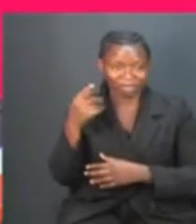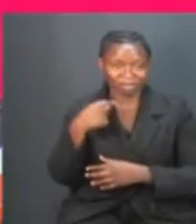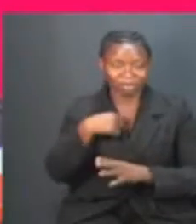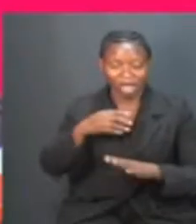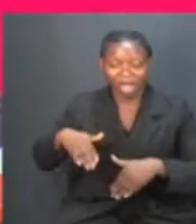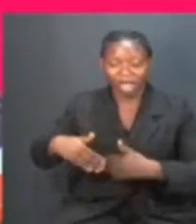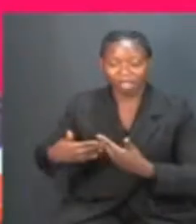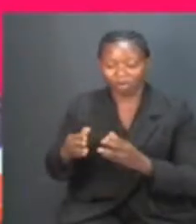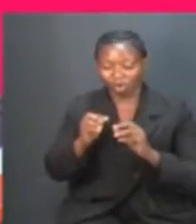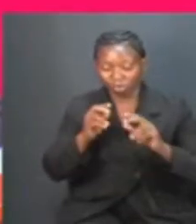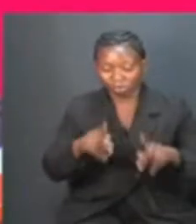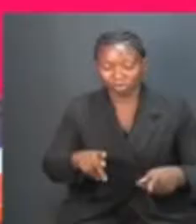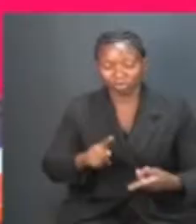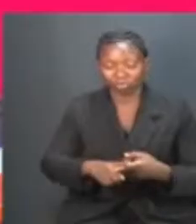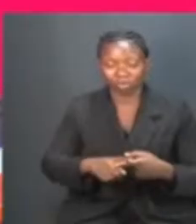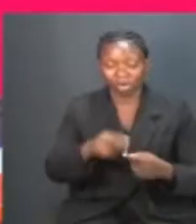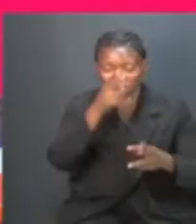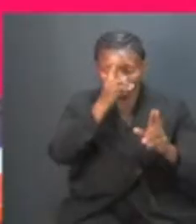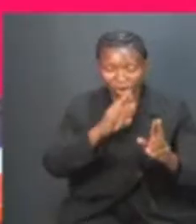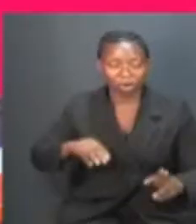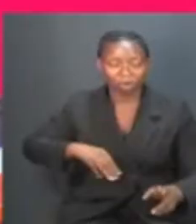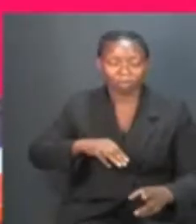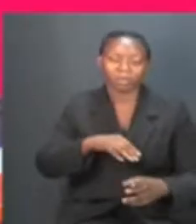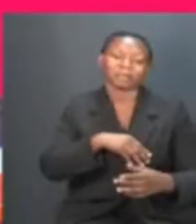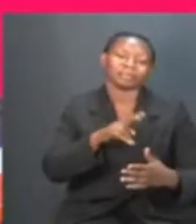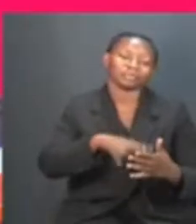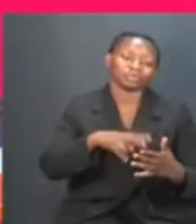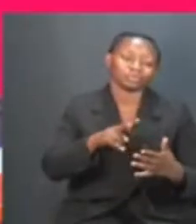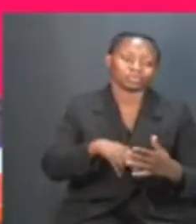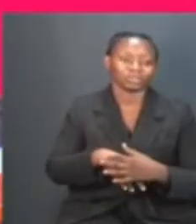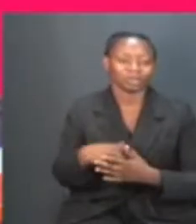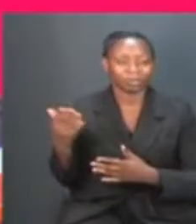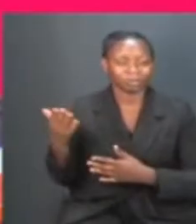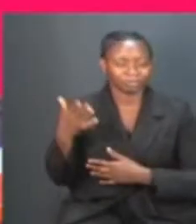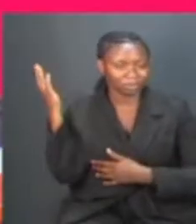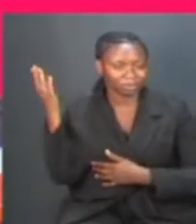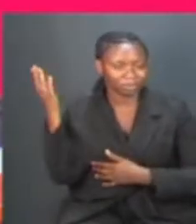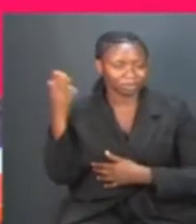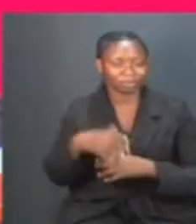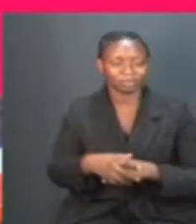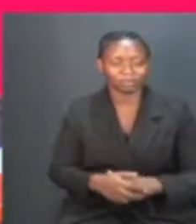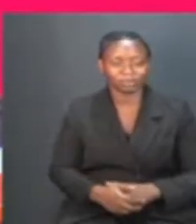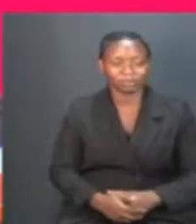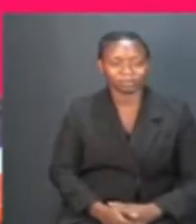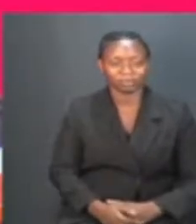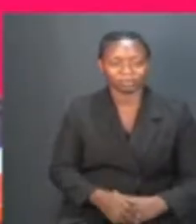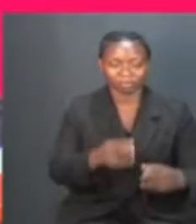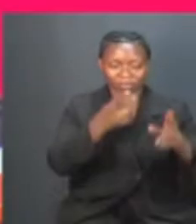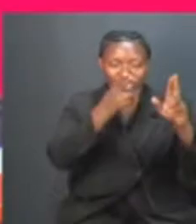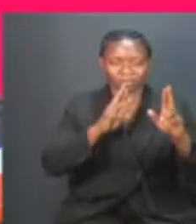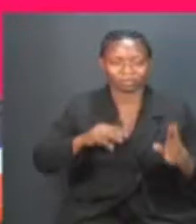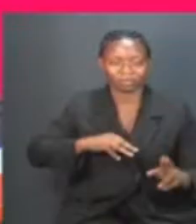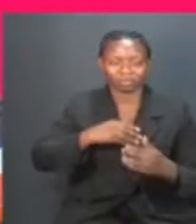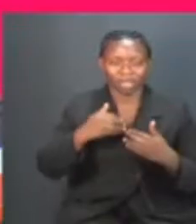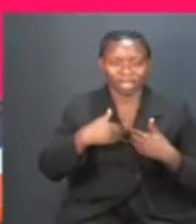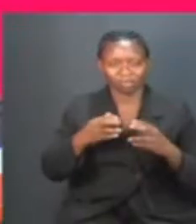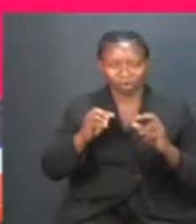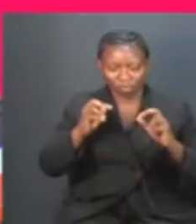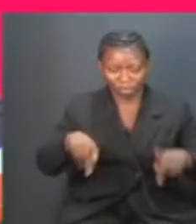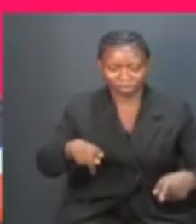giving the opportunity to the honorable member to read the third statement. Honorable member, you have the floor.